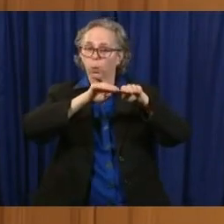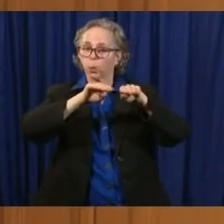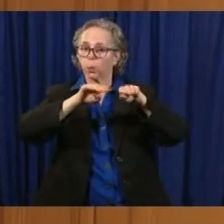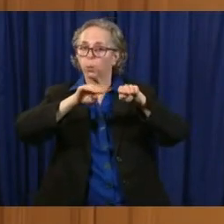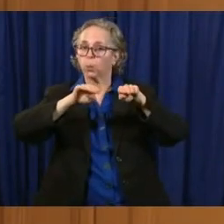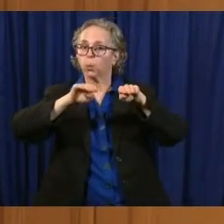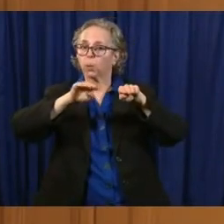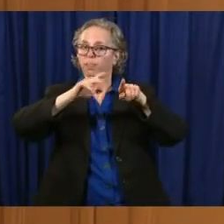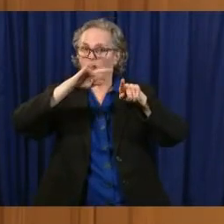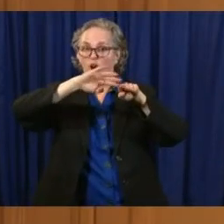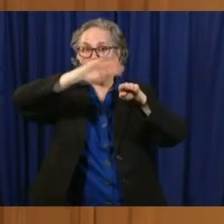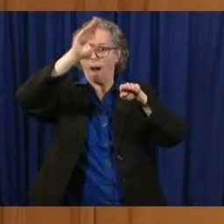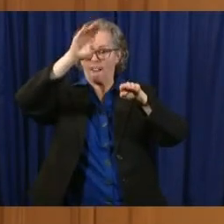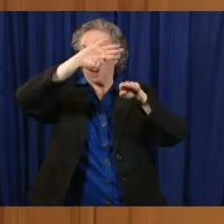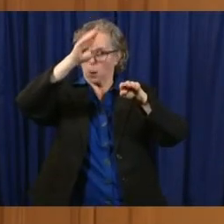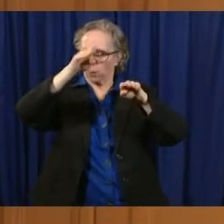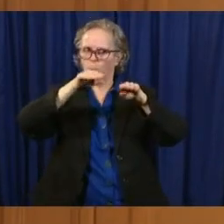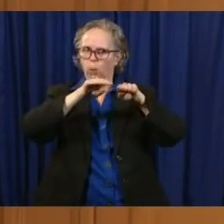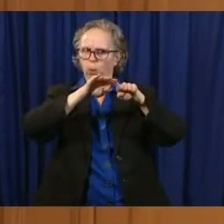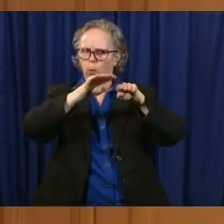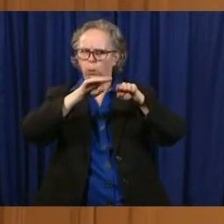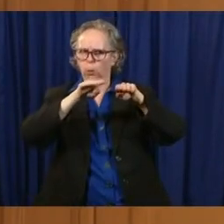and it's very stable at this point.